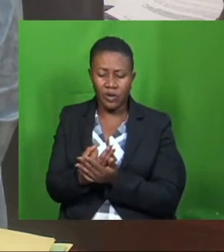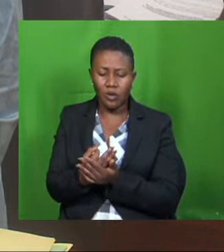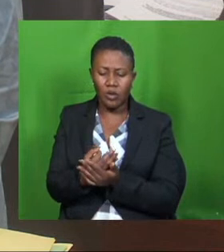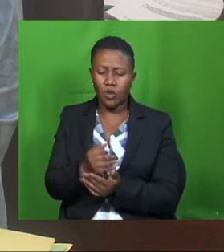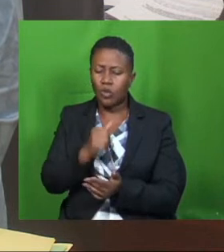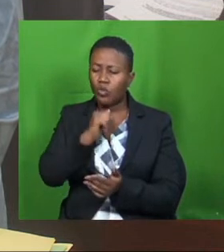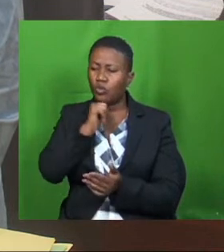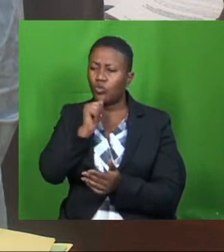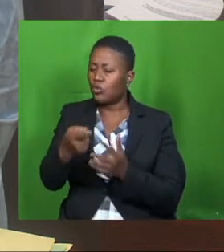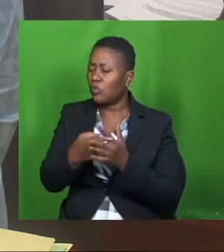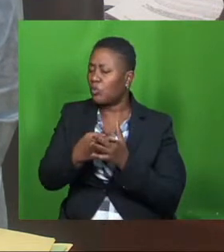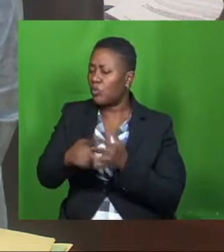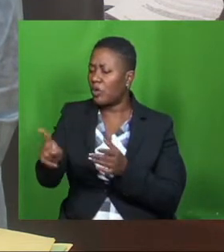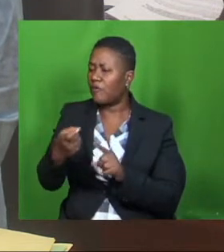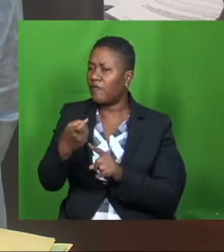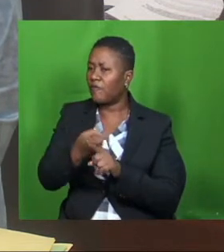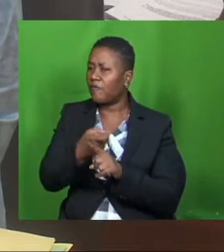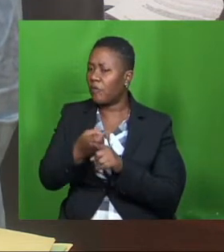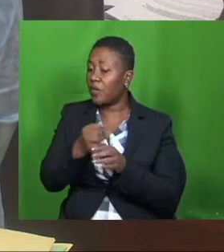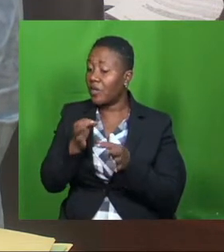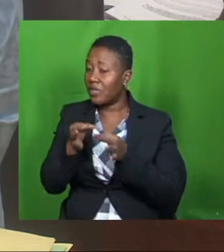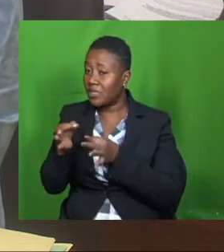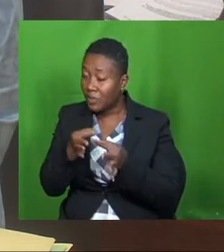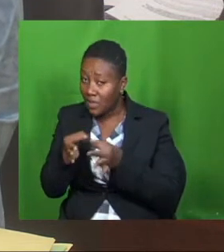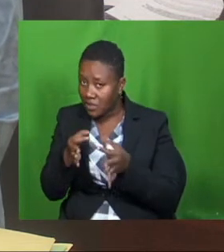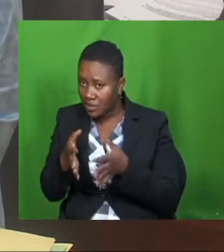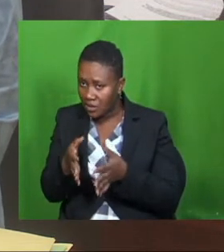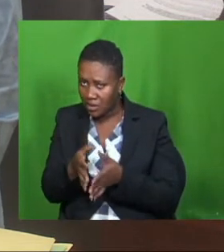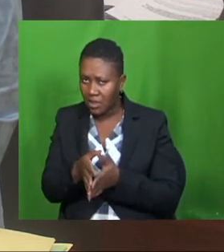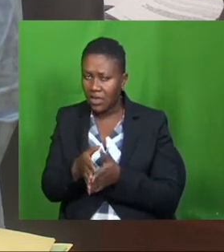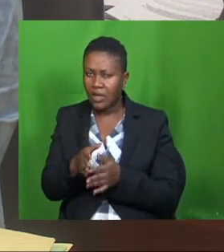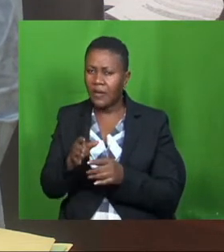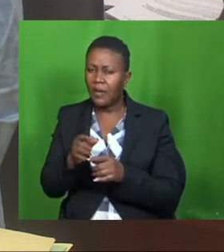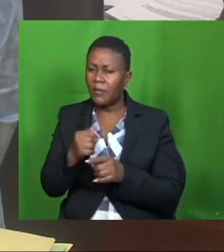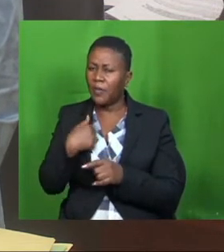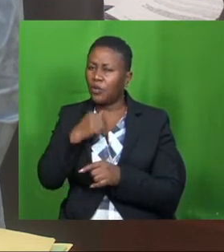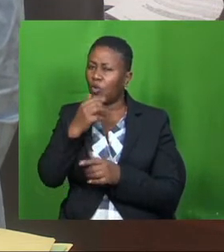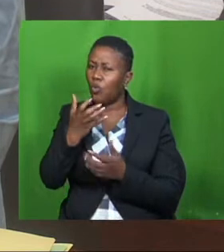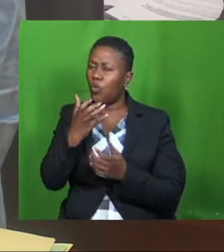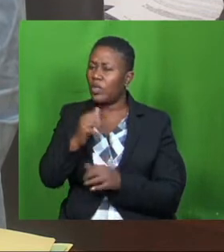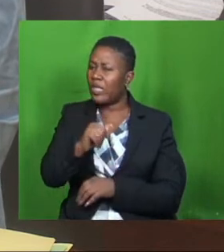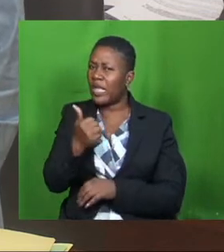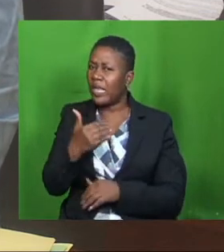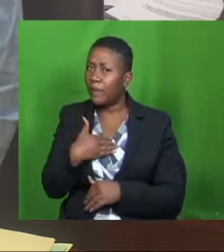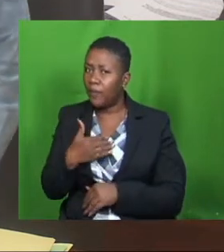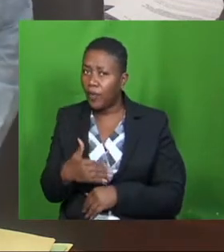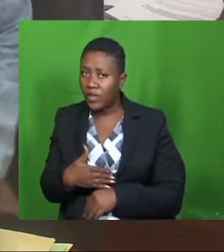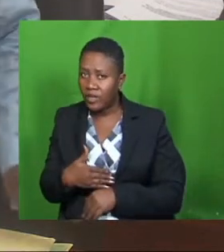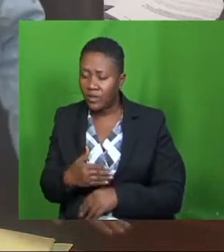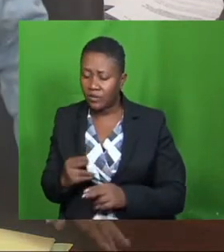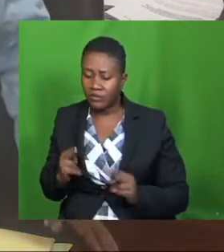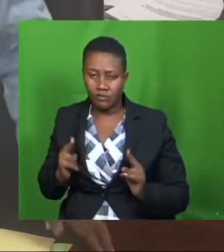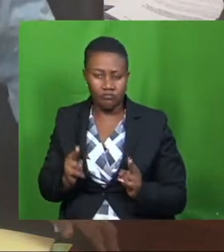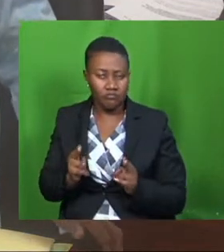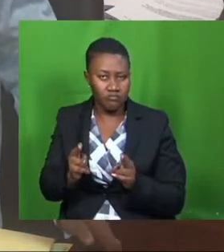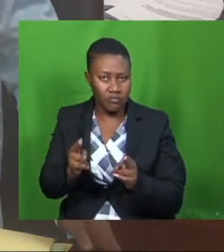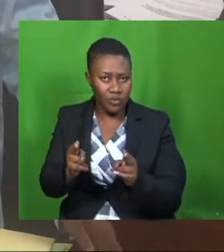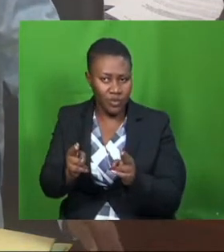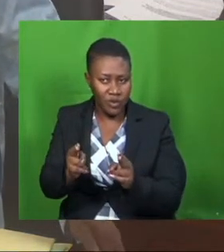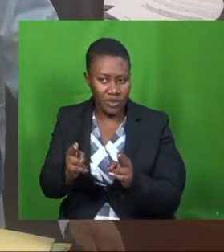you to come and appear before Parliament and come and answer COVID expenditure questions